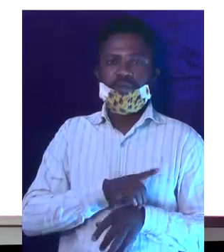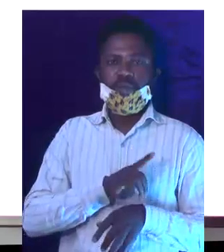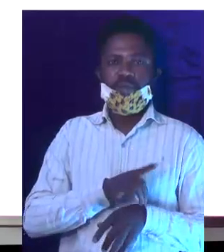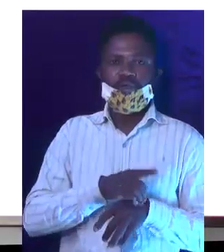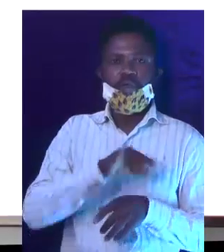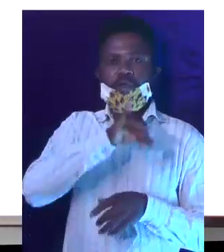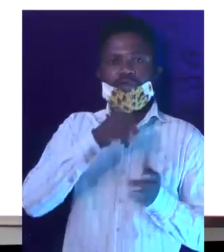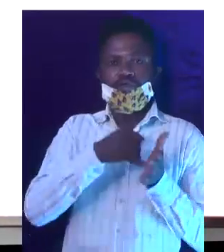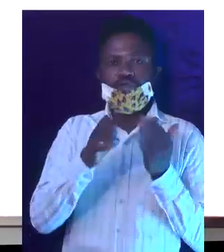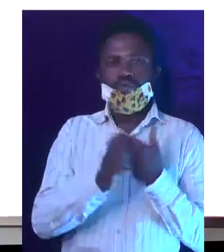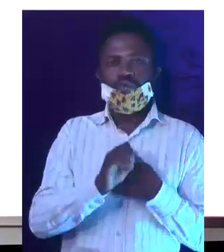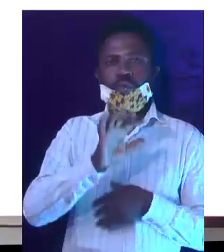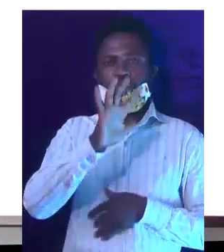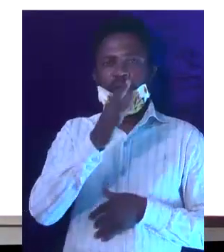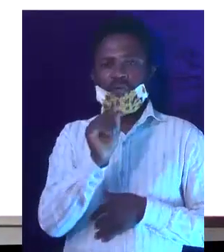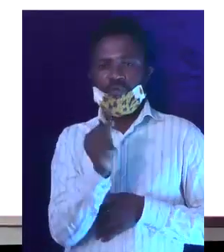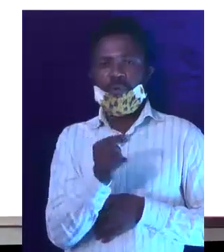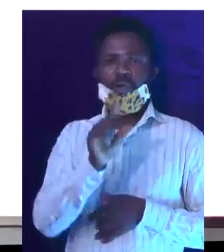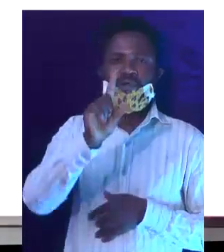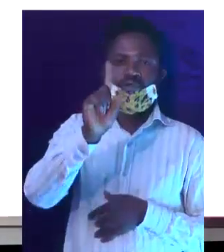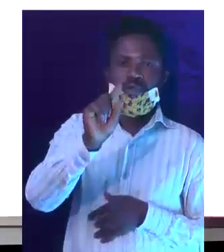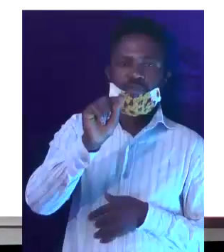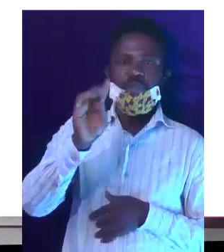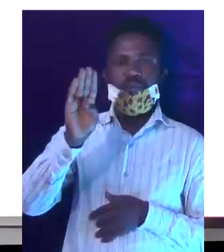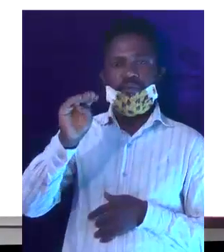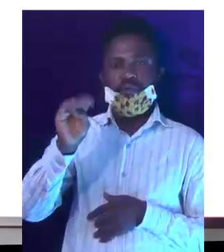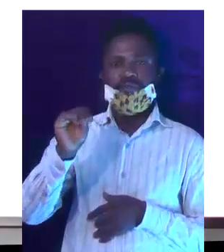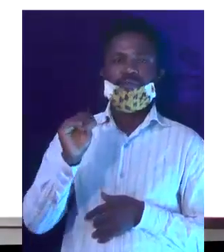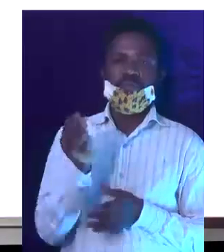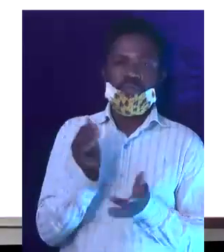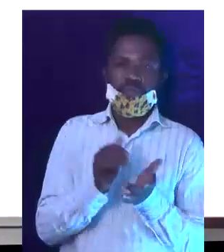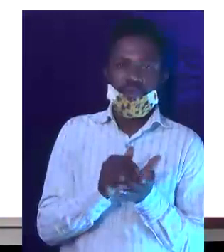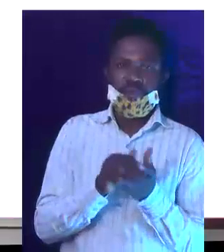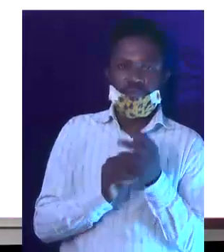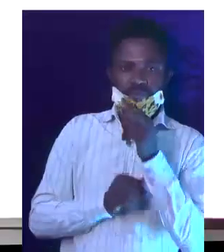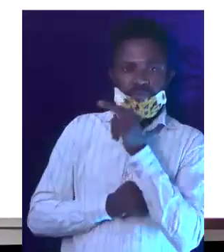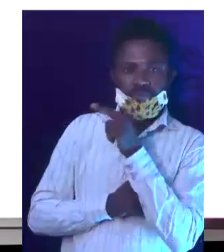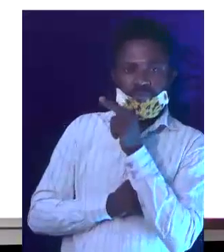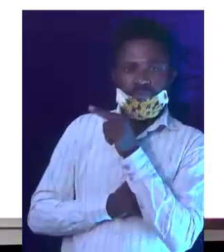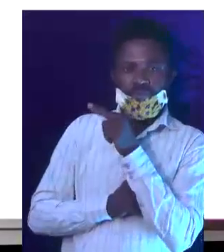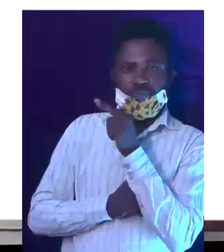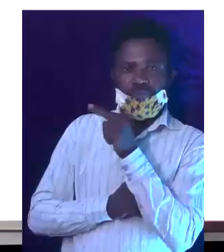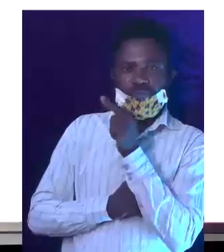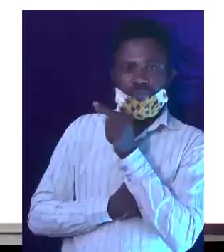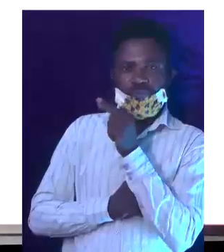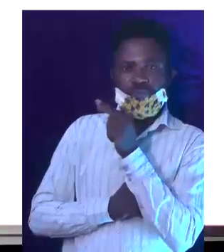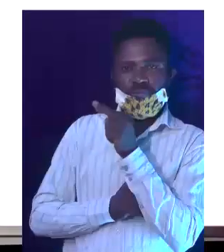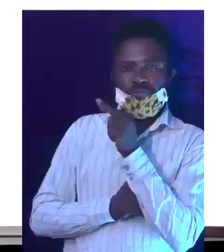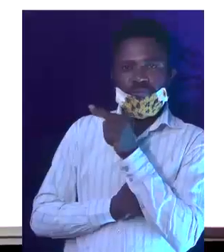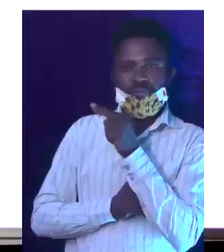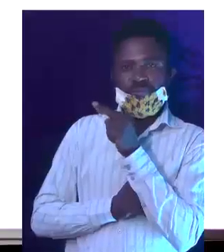5, 2014. 5 Durotoye Street, Agric Alaponle bus